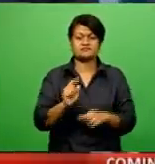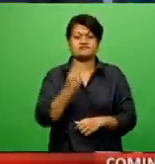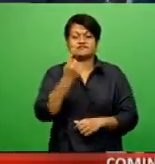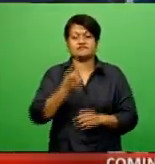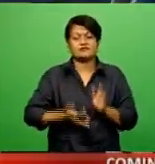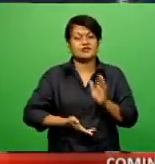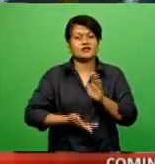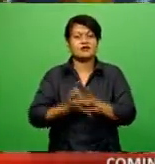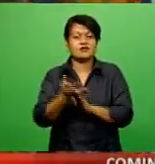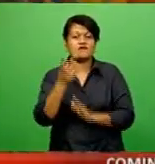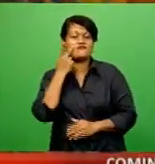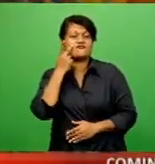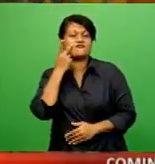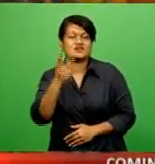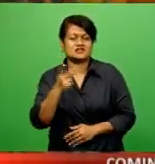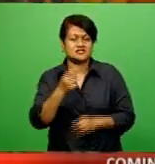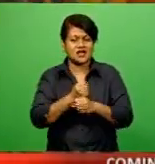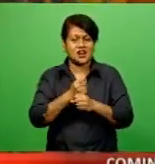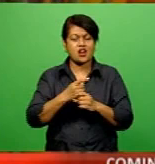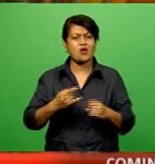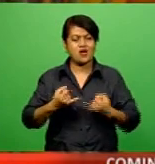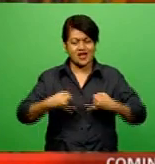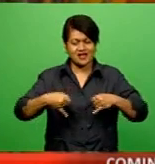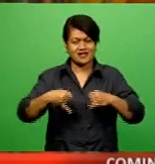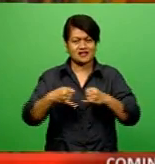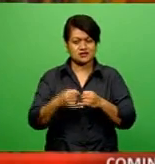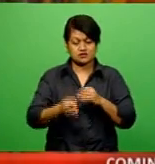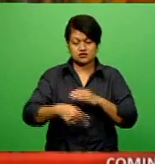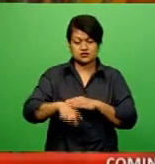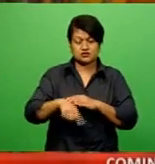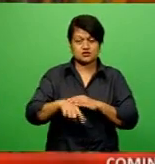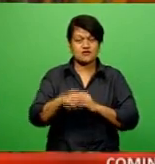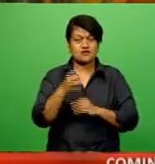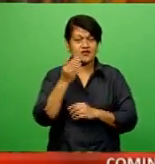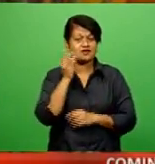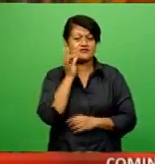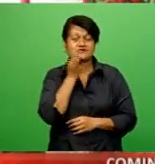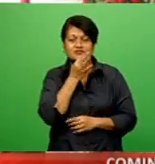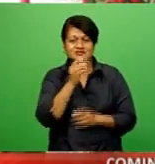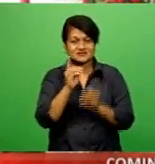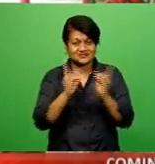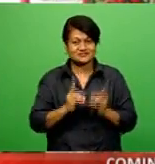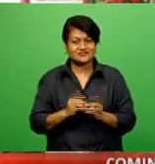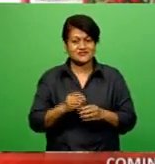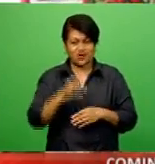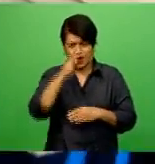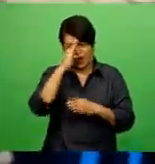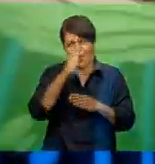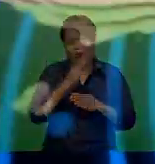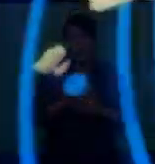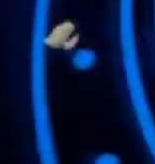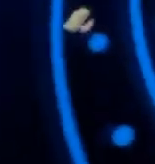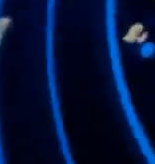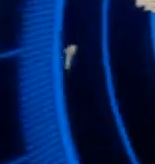to visit Ganloa Island. And supermarket florists remain hopeful.